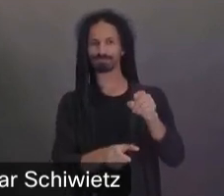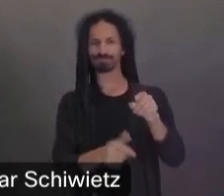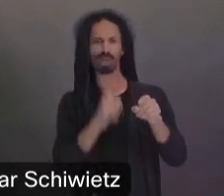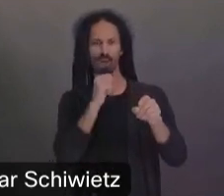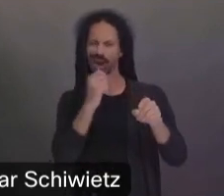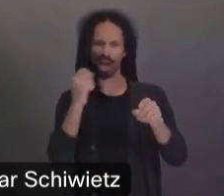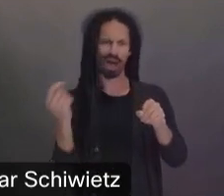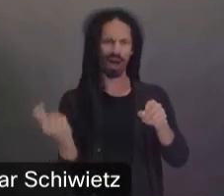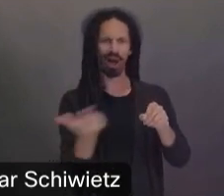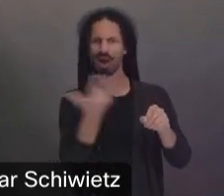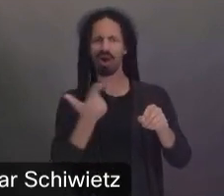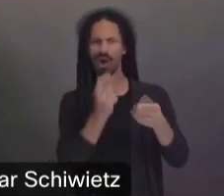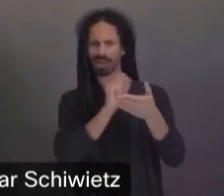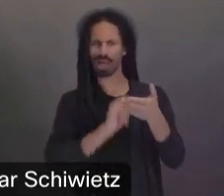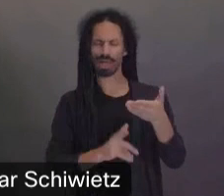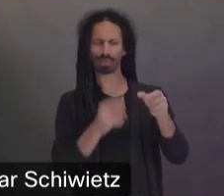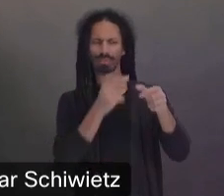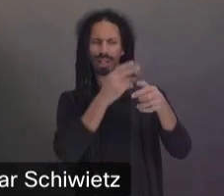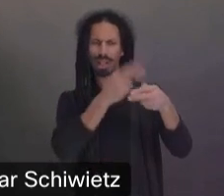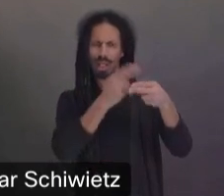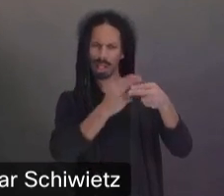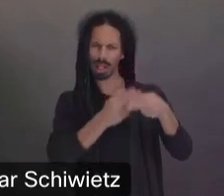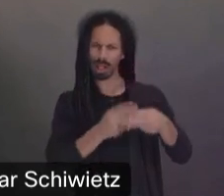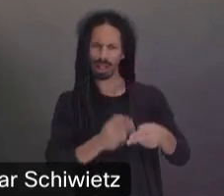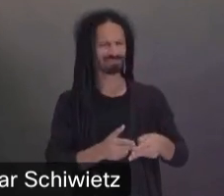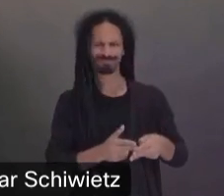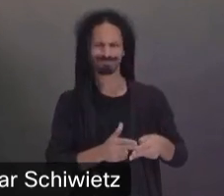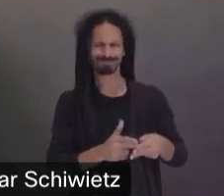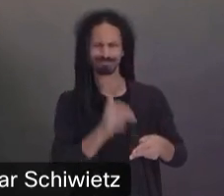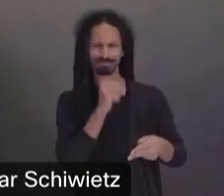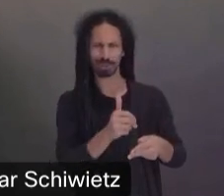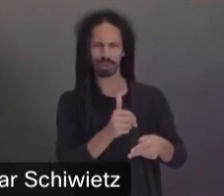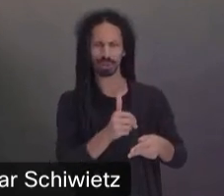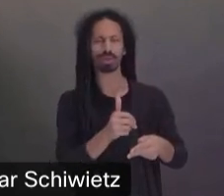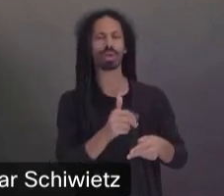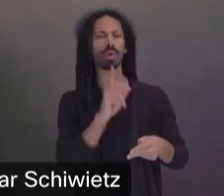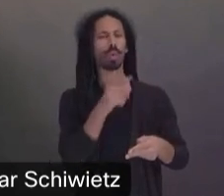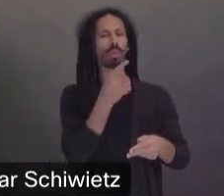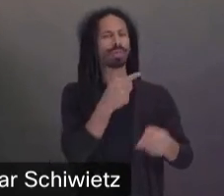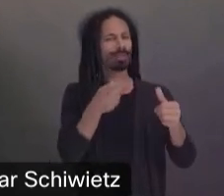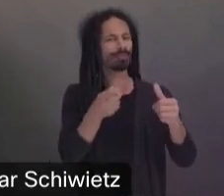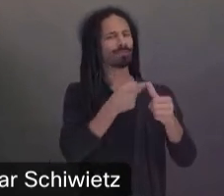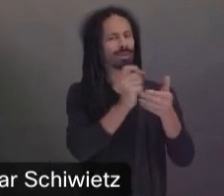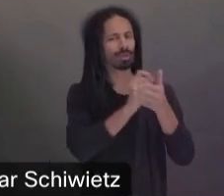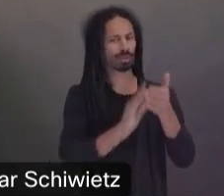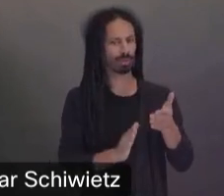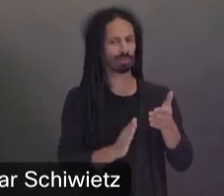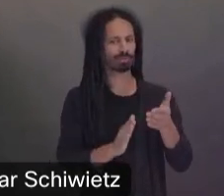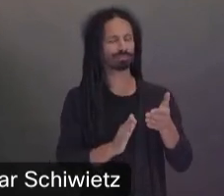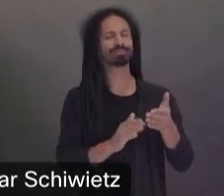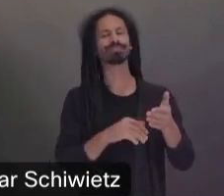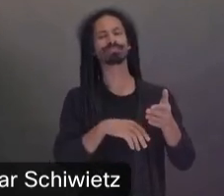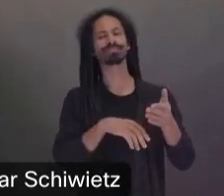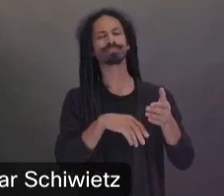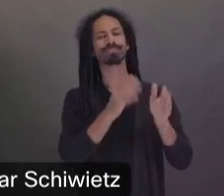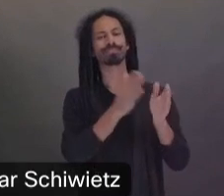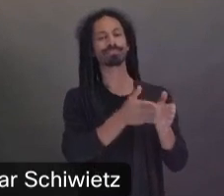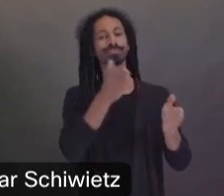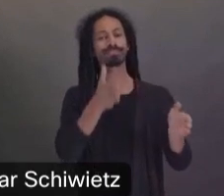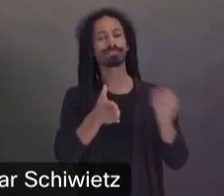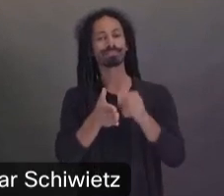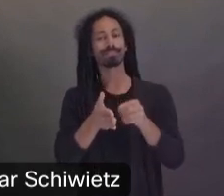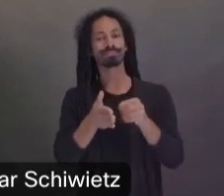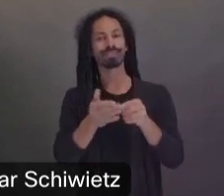actual citation. We just put the first author's last name, followed by the Latin abbreviation